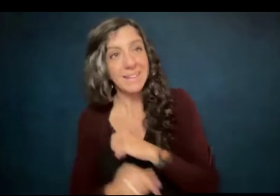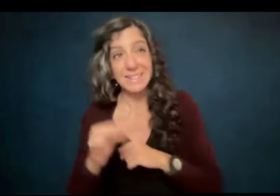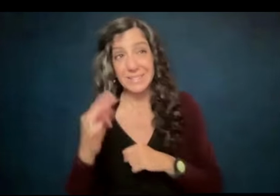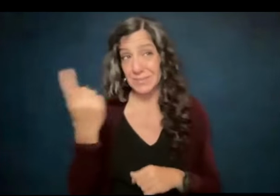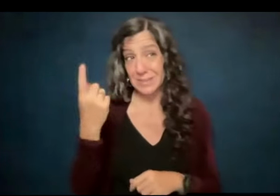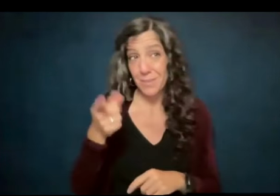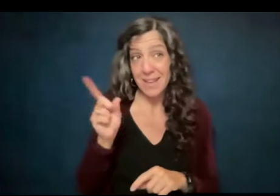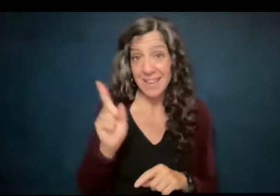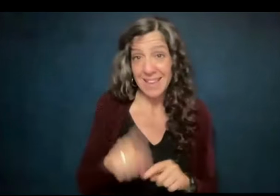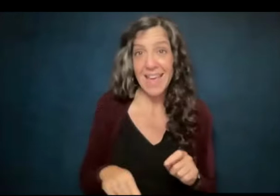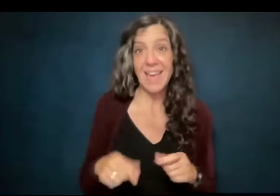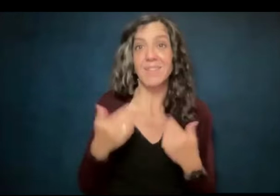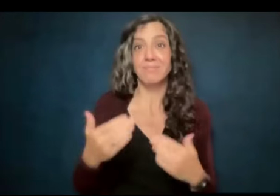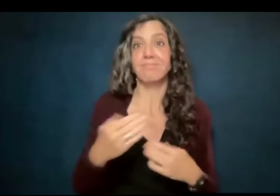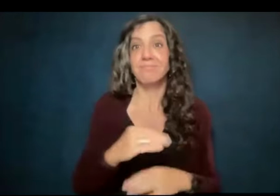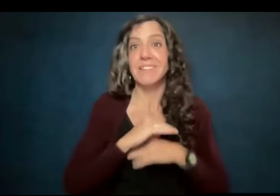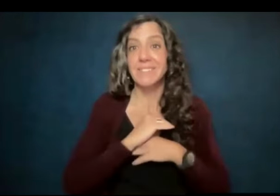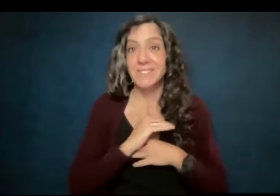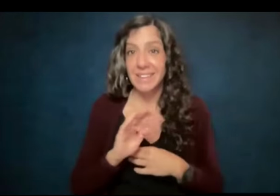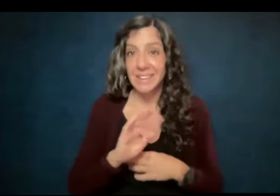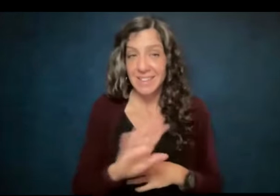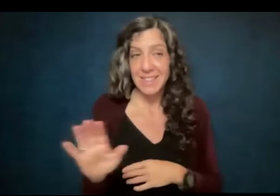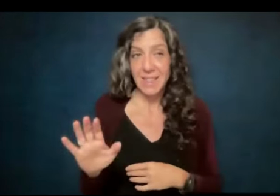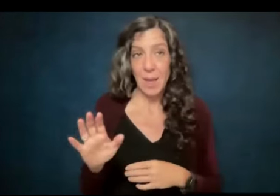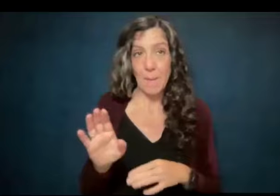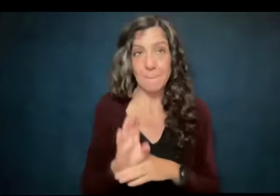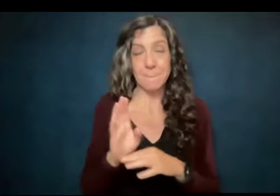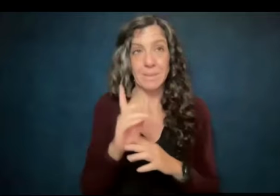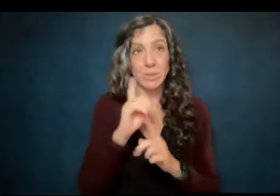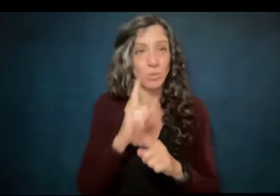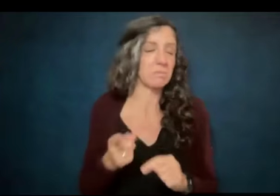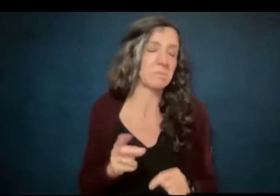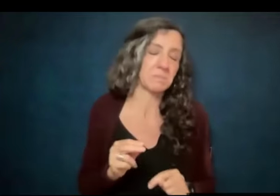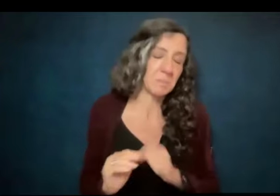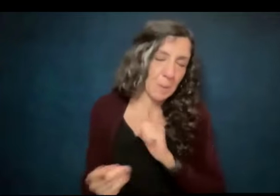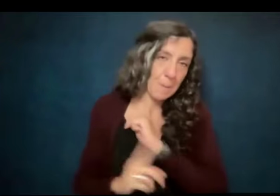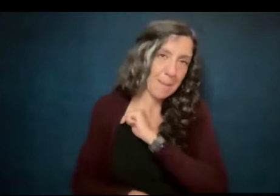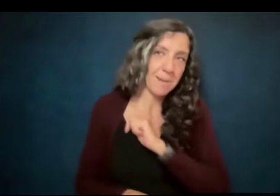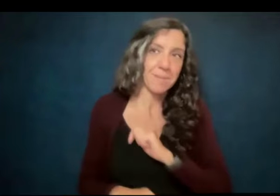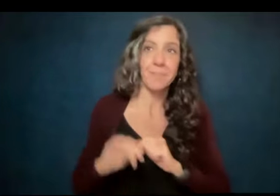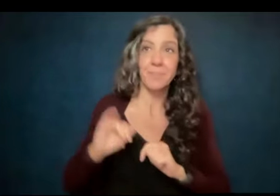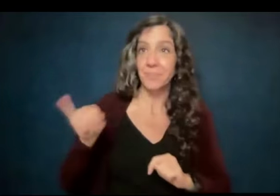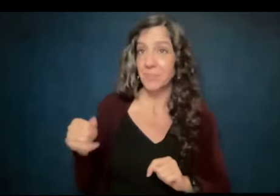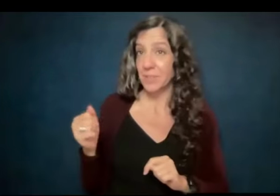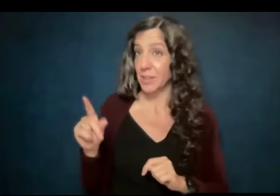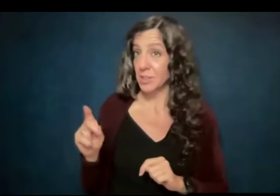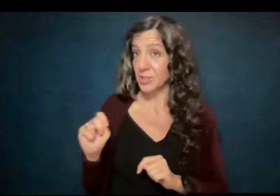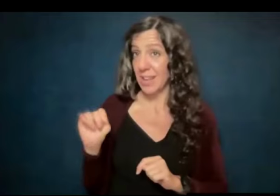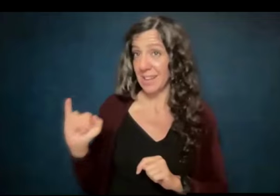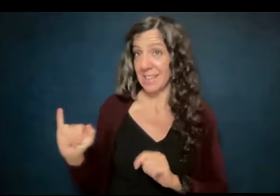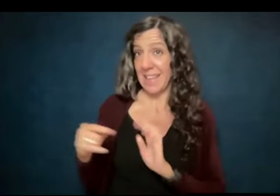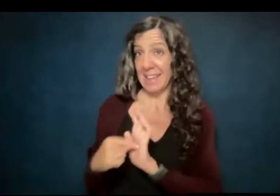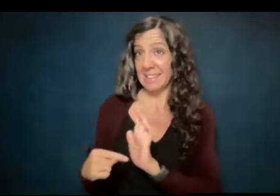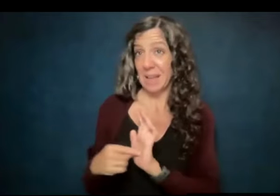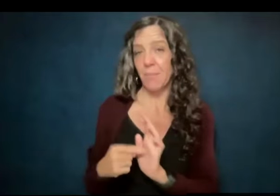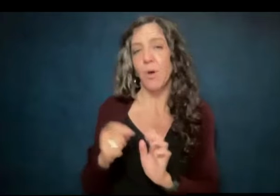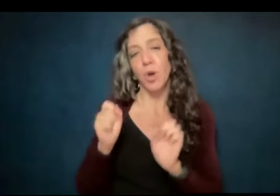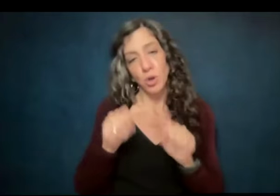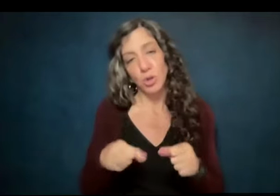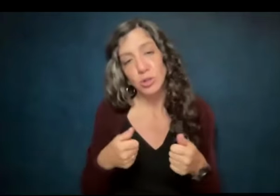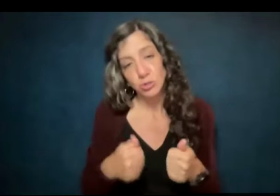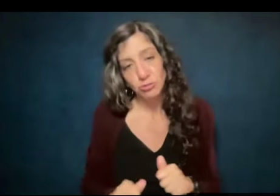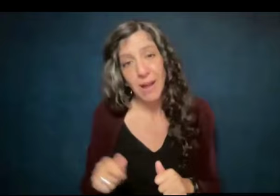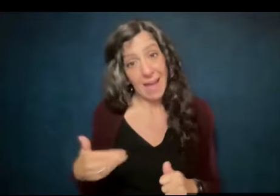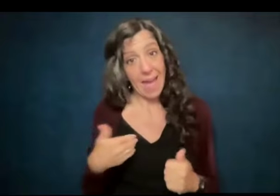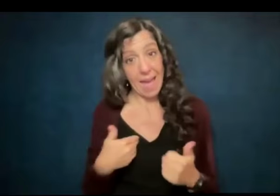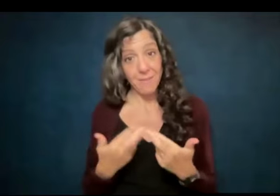not able to fulfill their business goal. Jaden could certainly try, has the